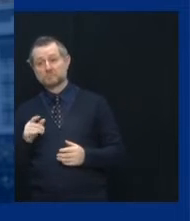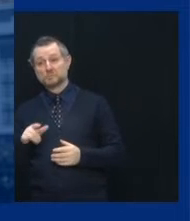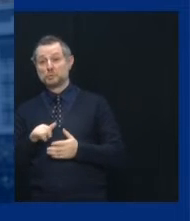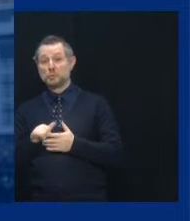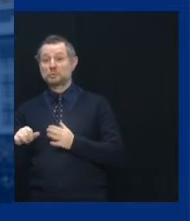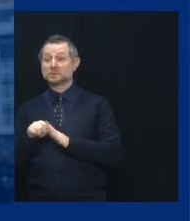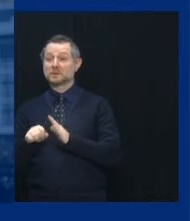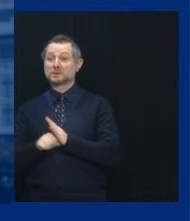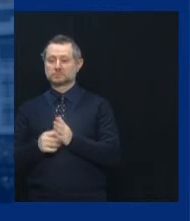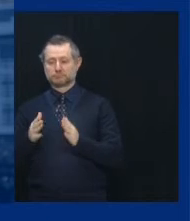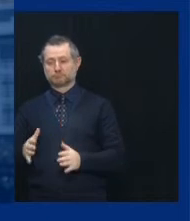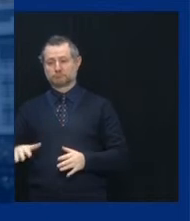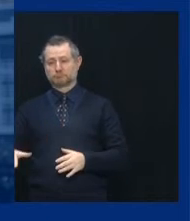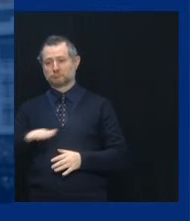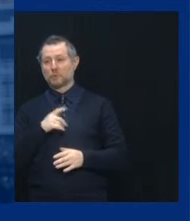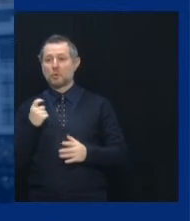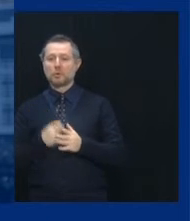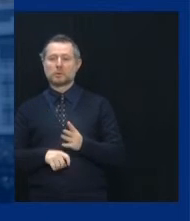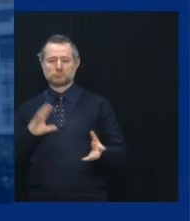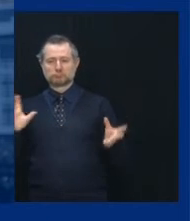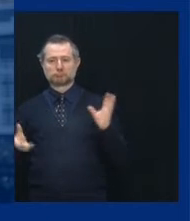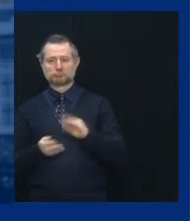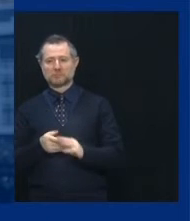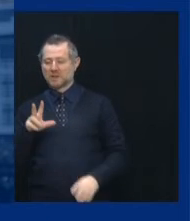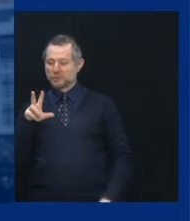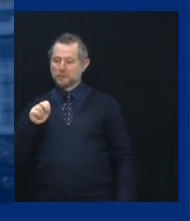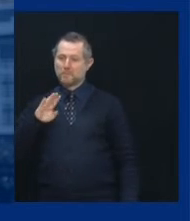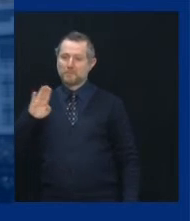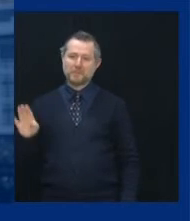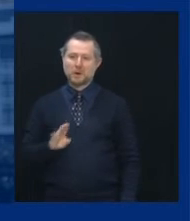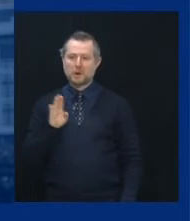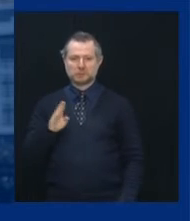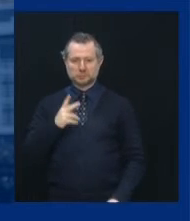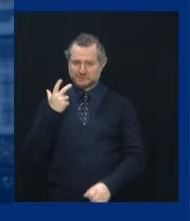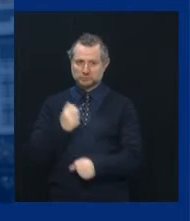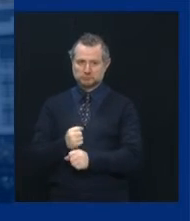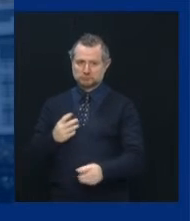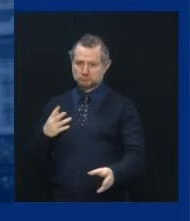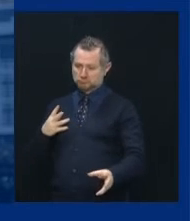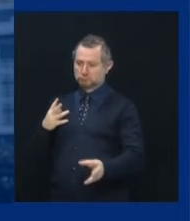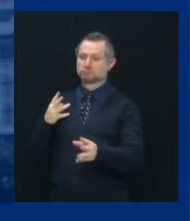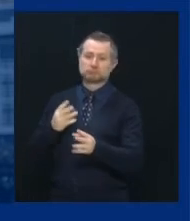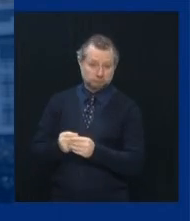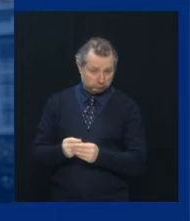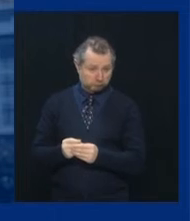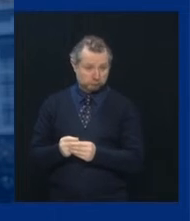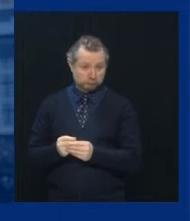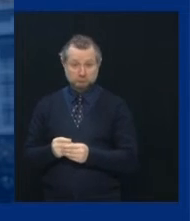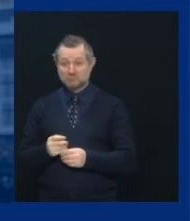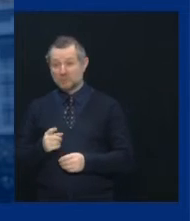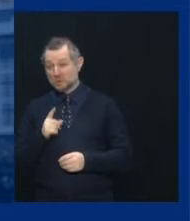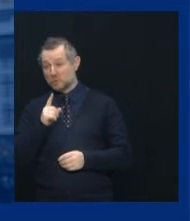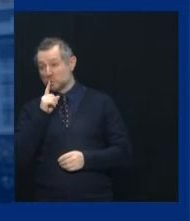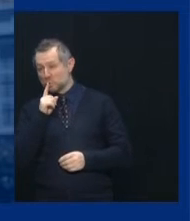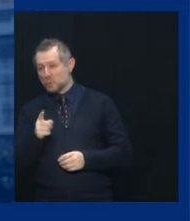$30 billion over the past 3 years. Pure cash, $30